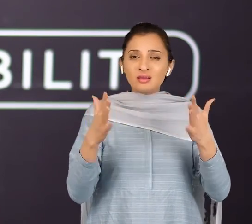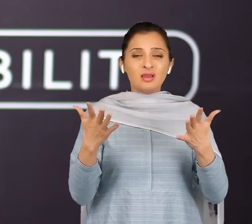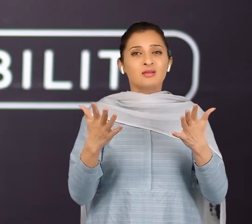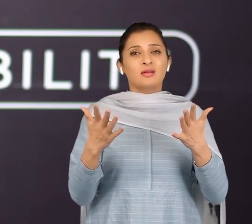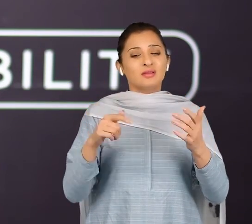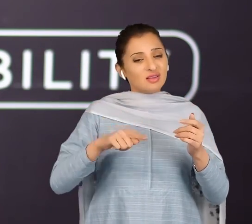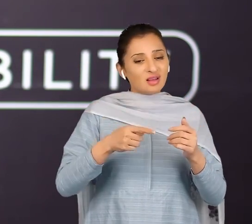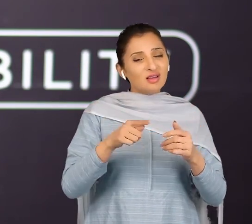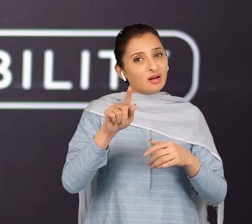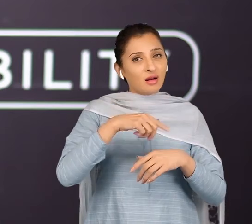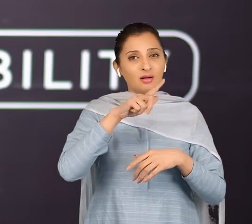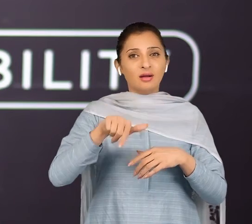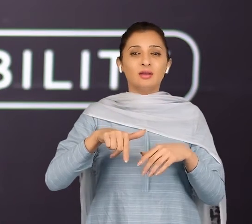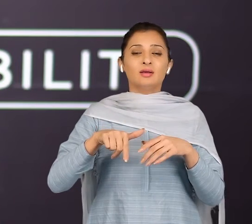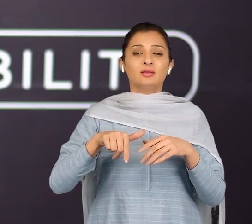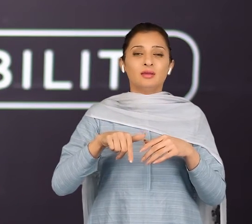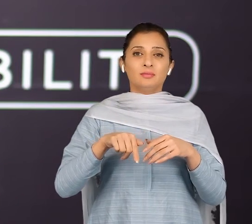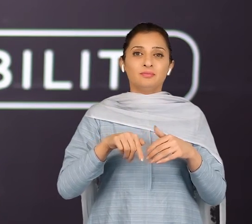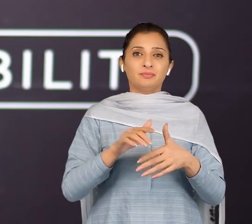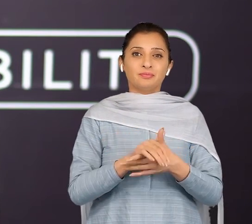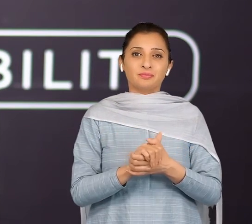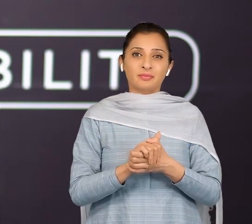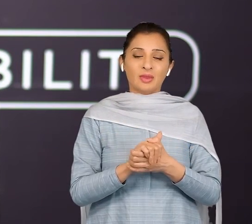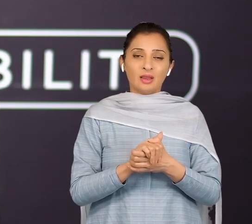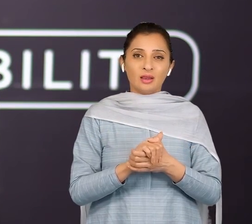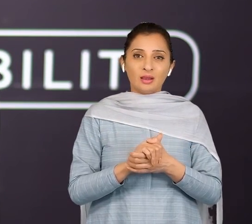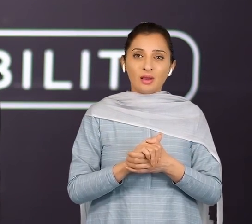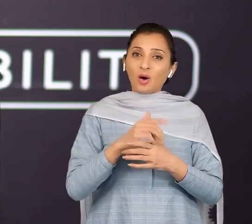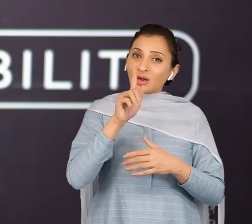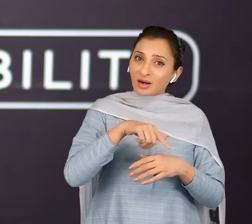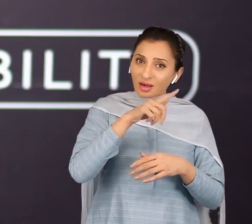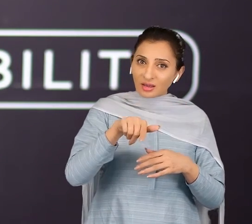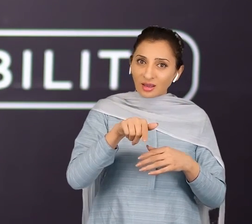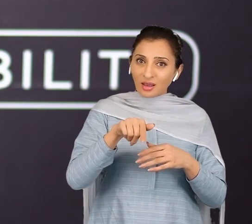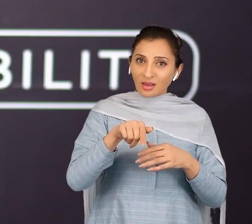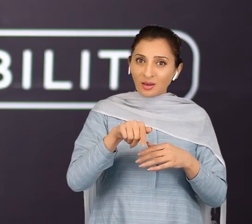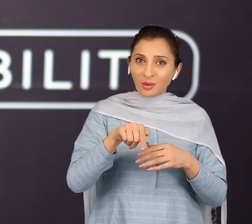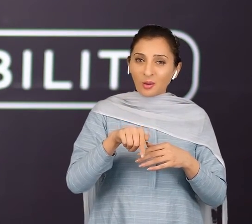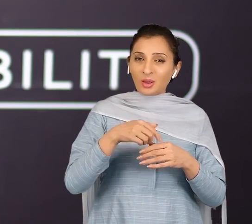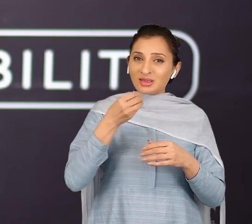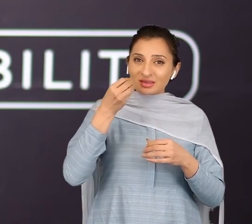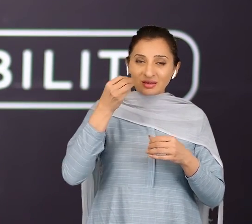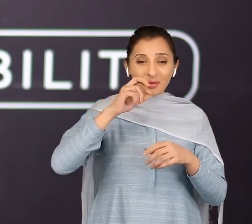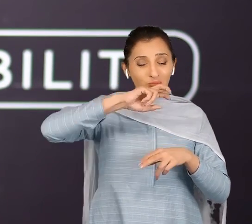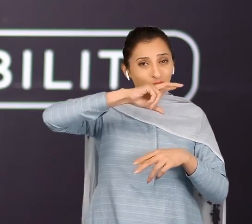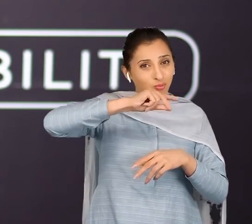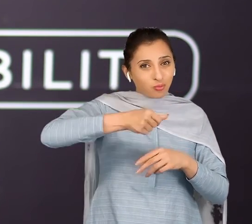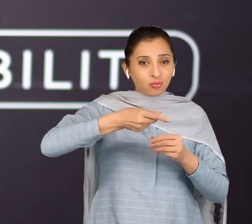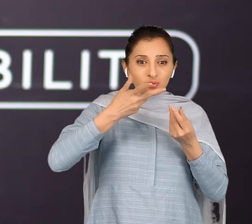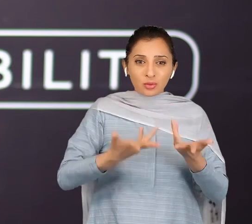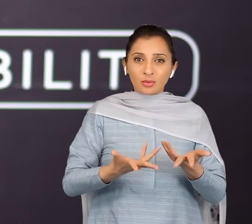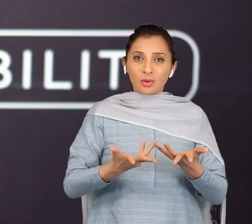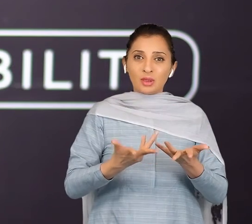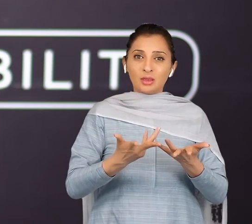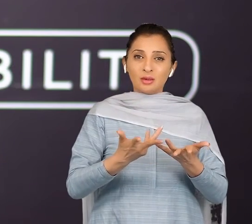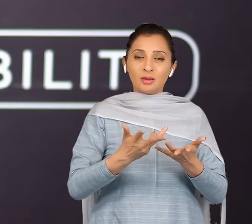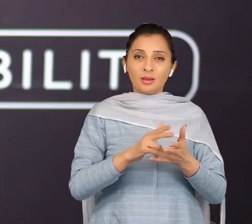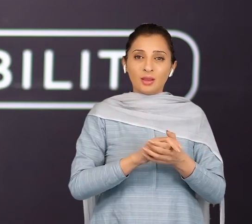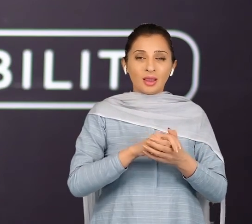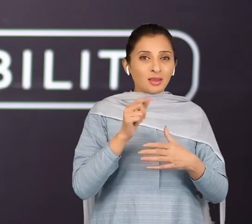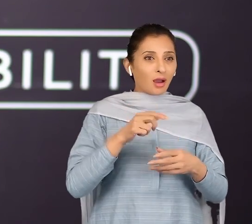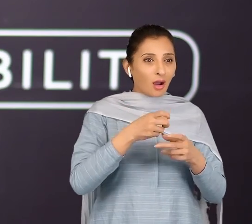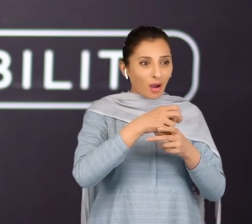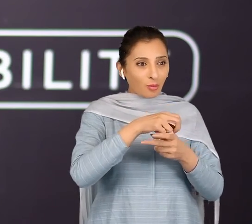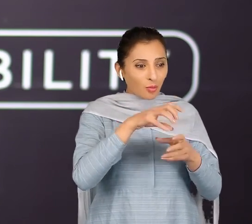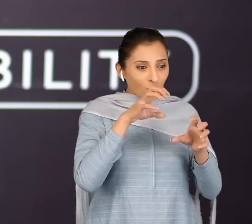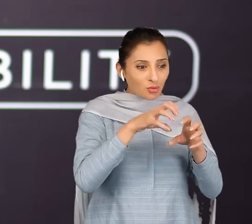should make you question that, this method is ineffective. And not just ineffective, it's also incredibly cruel. Dog culling does not help